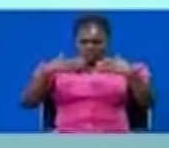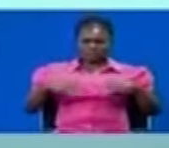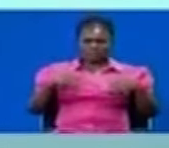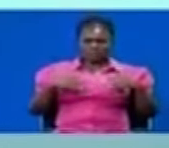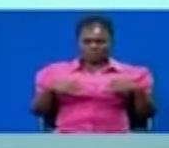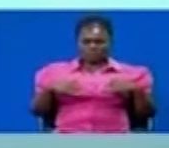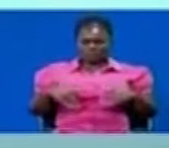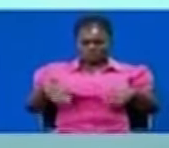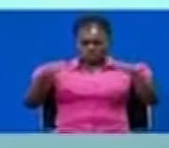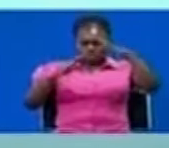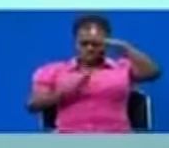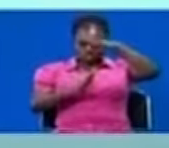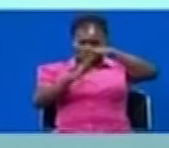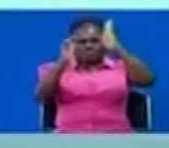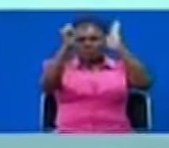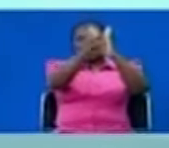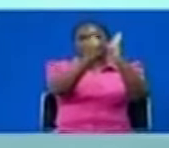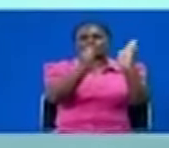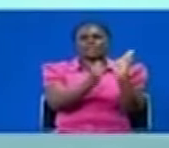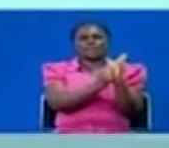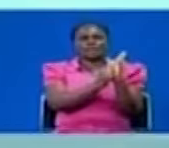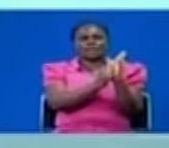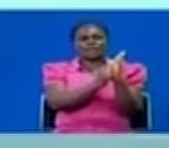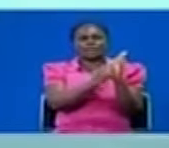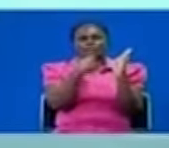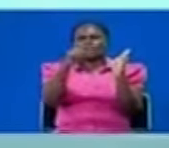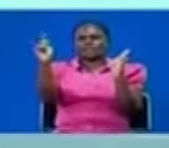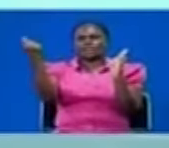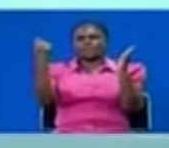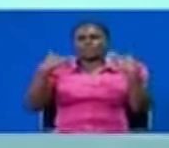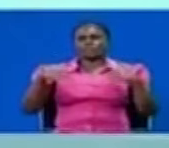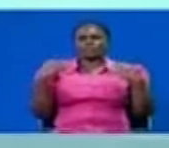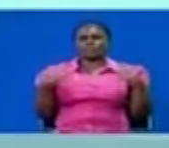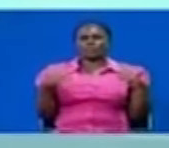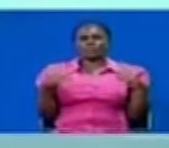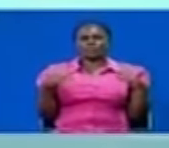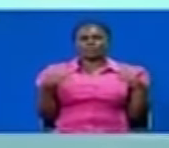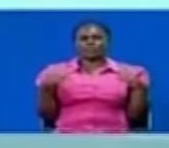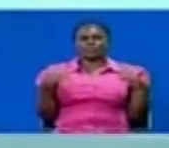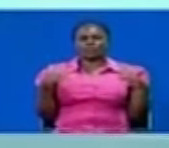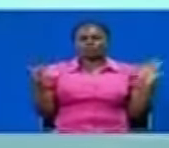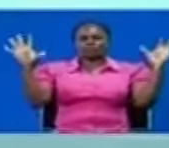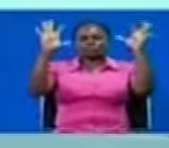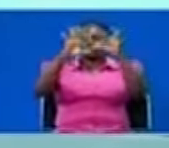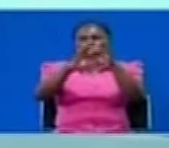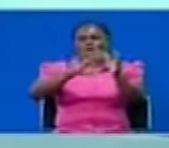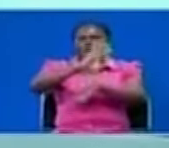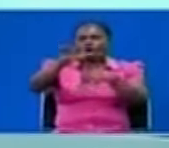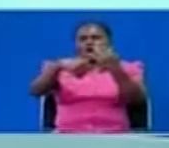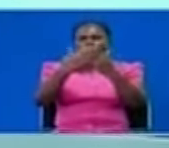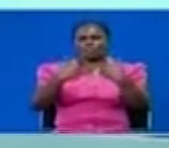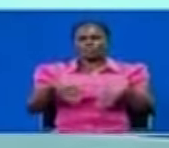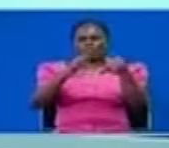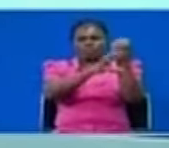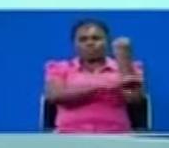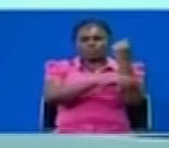is one of their biggest agendas that they have, that they will be selling to Kenyans, bringing together people from all the regions and all the